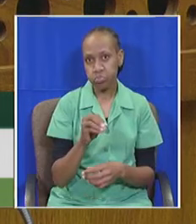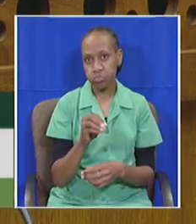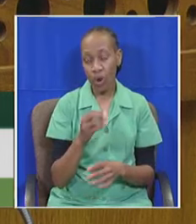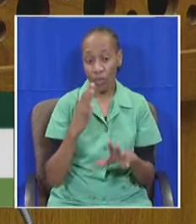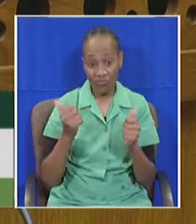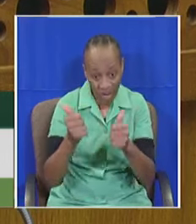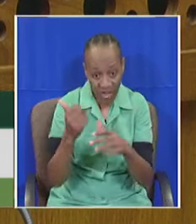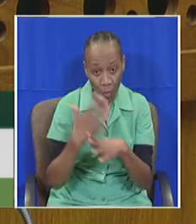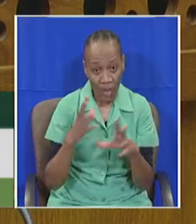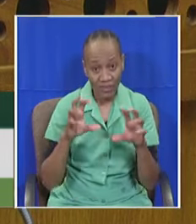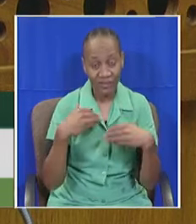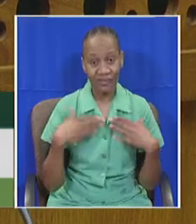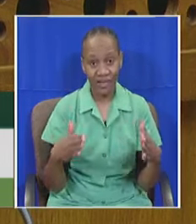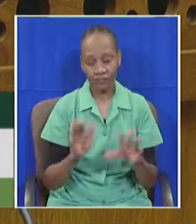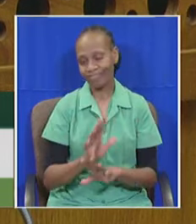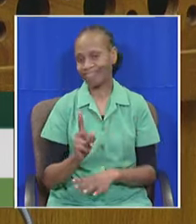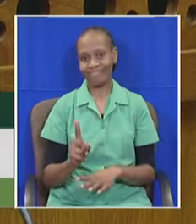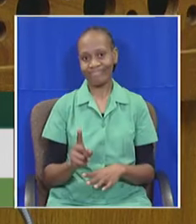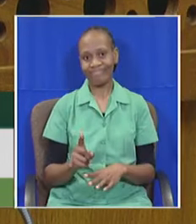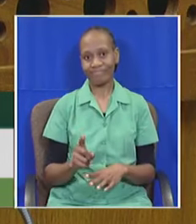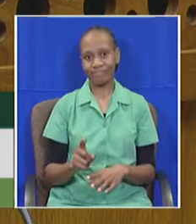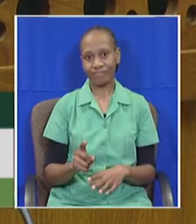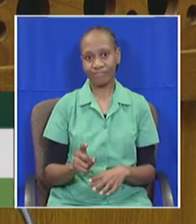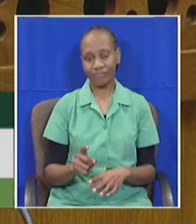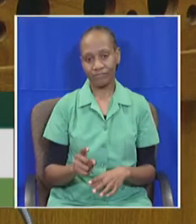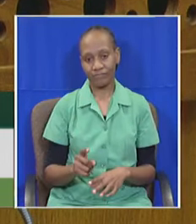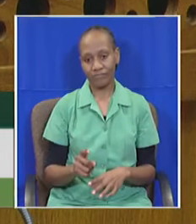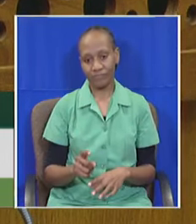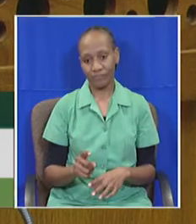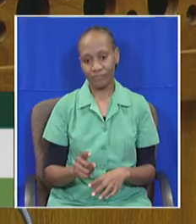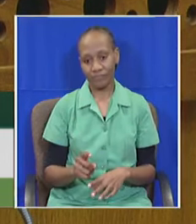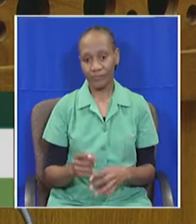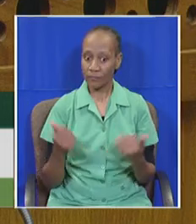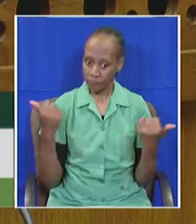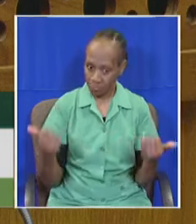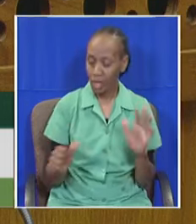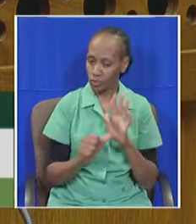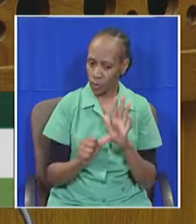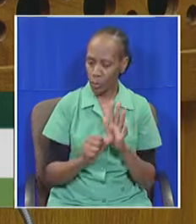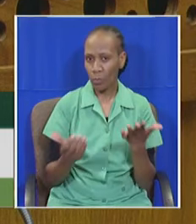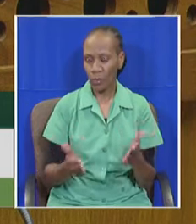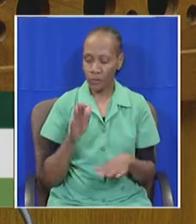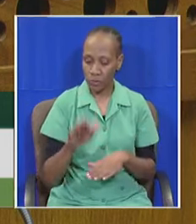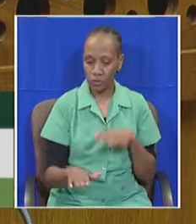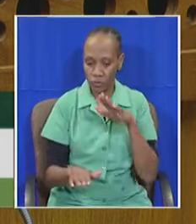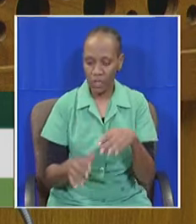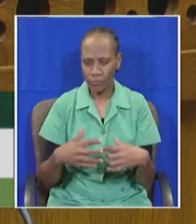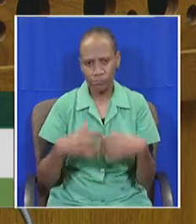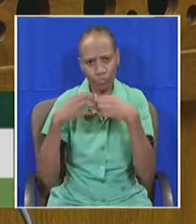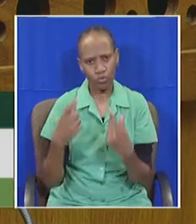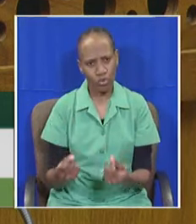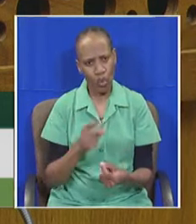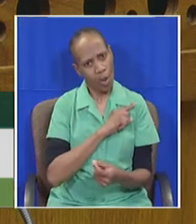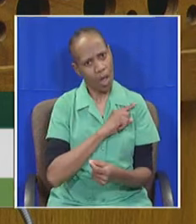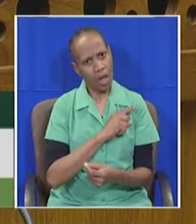work, thus are unproductive potential workers. It is of principal importance that steps be taken to prevent this waste